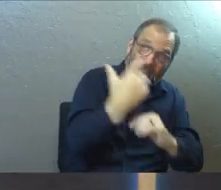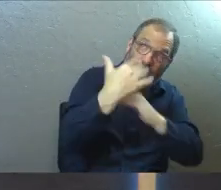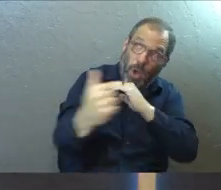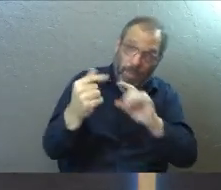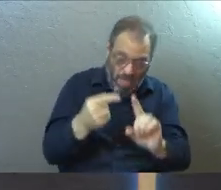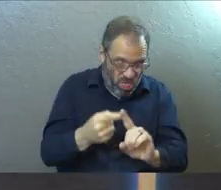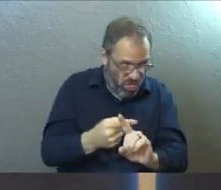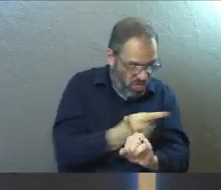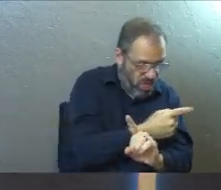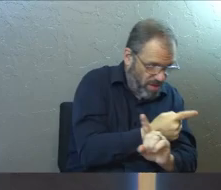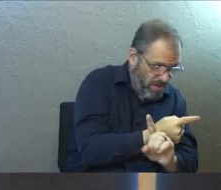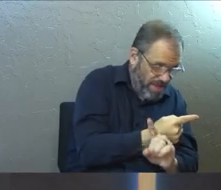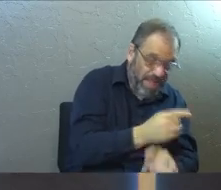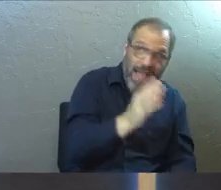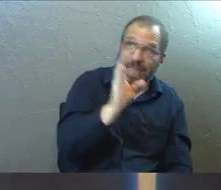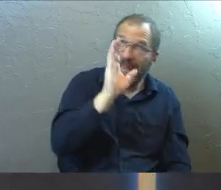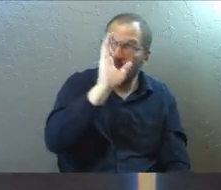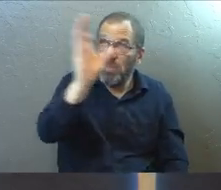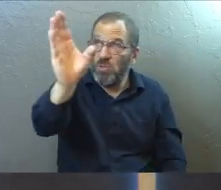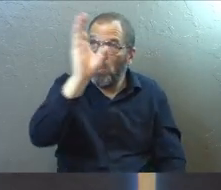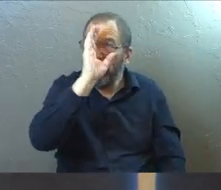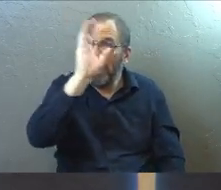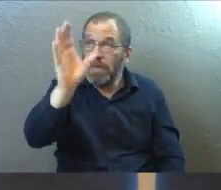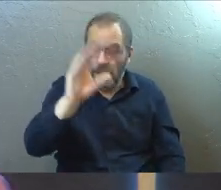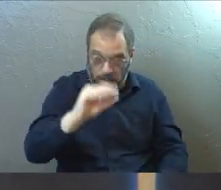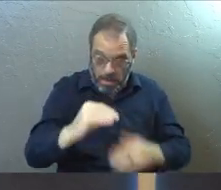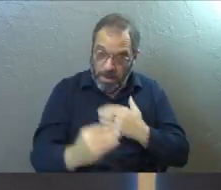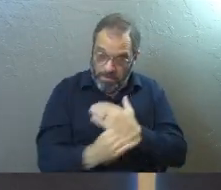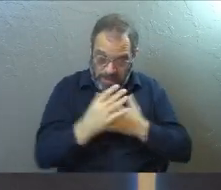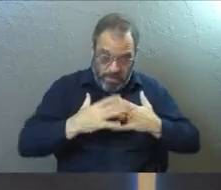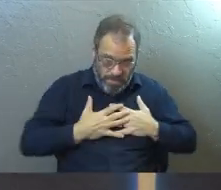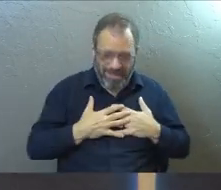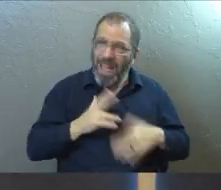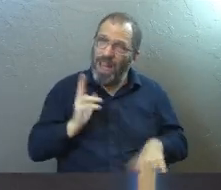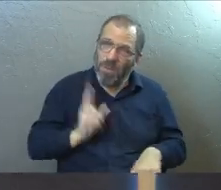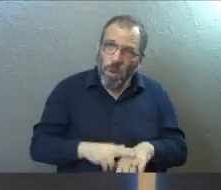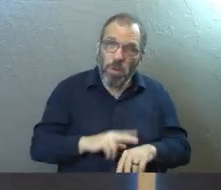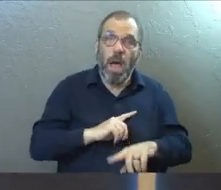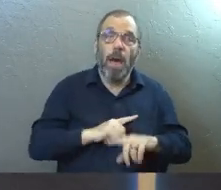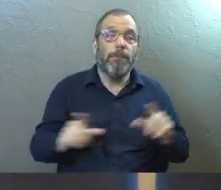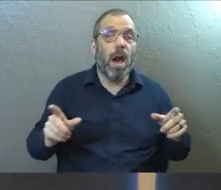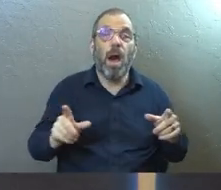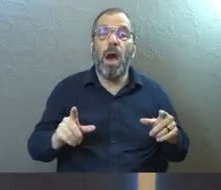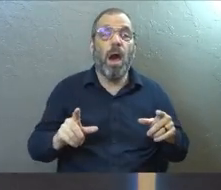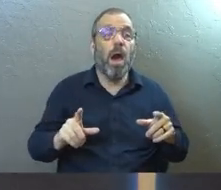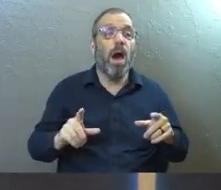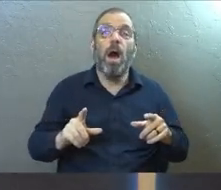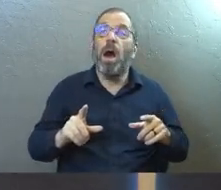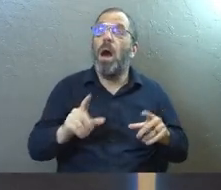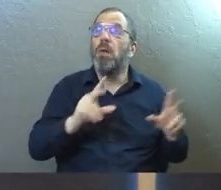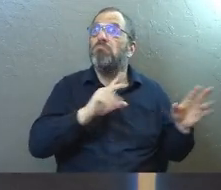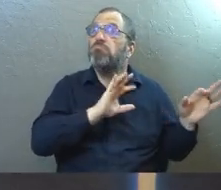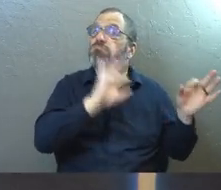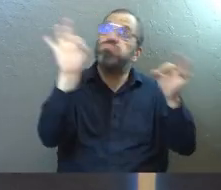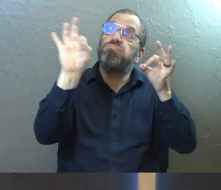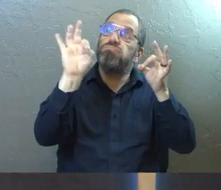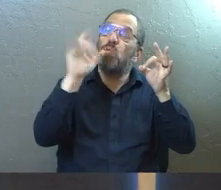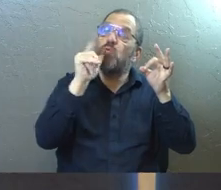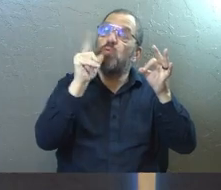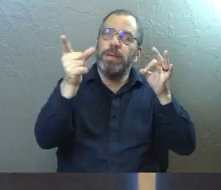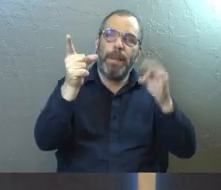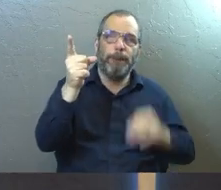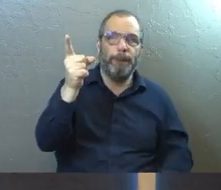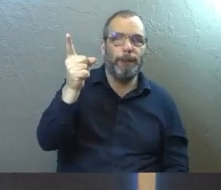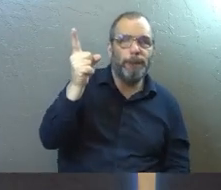called me to be, that is between him and I. Can it impact myself and those around me? Of course. But the ultimate person that I need to have my eyes fixed on